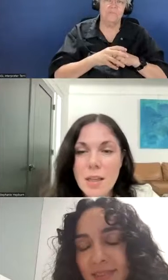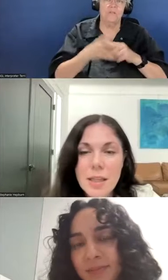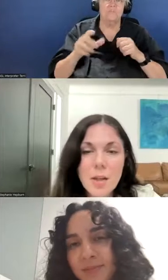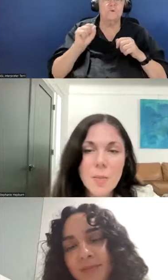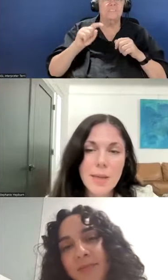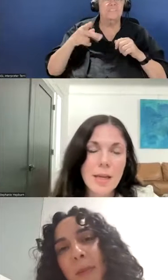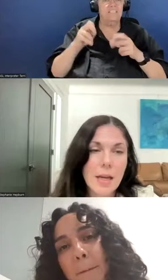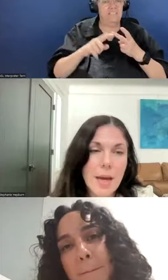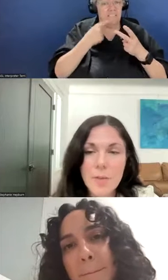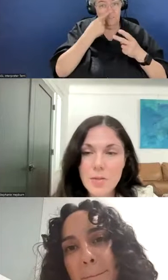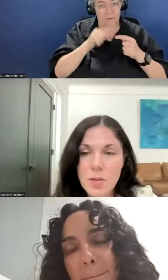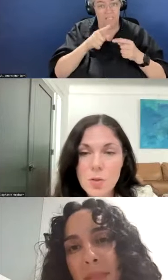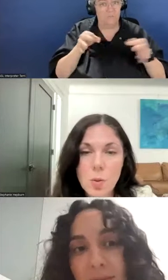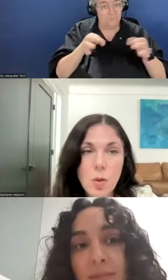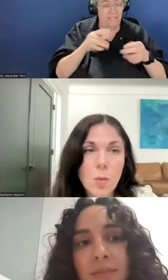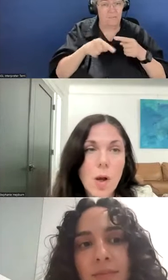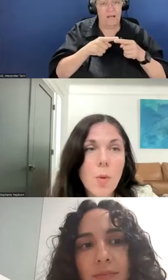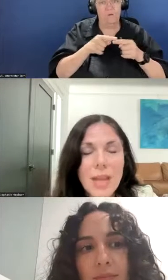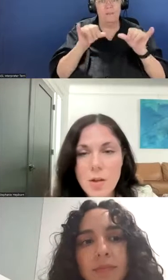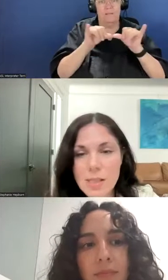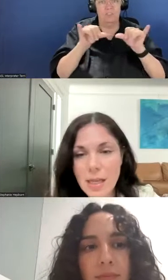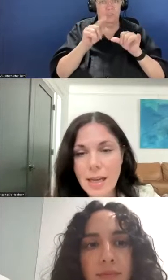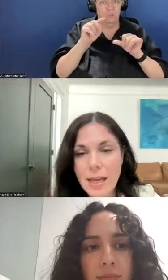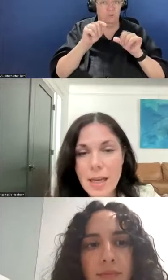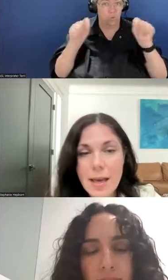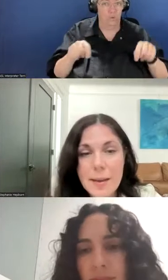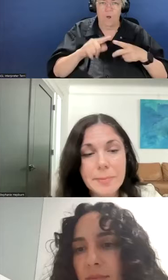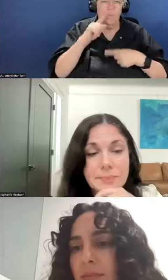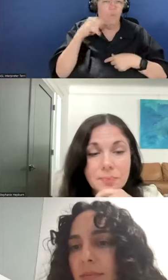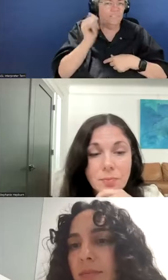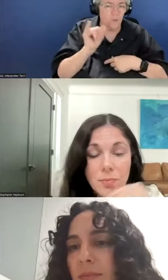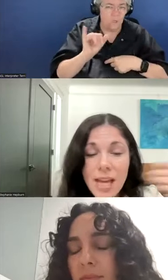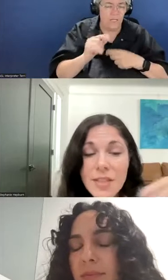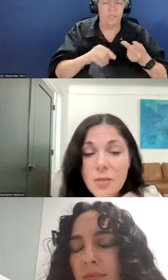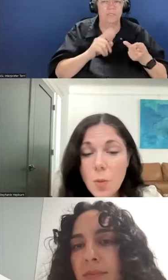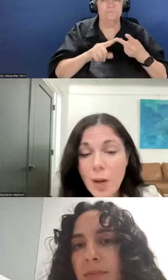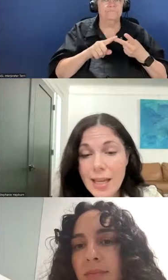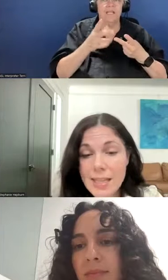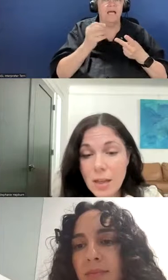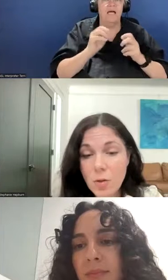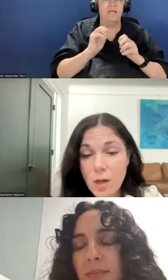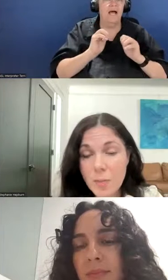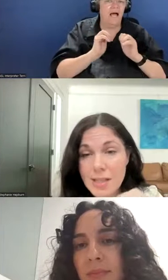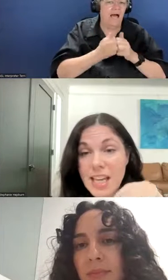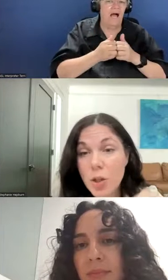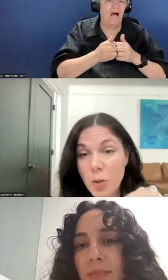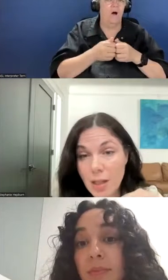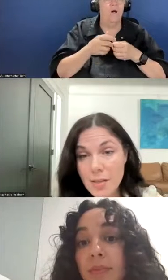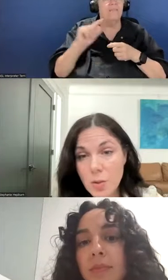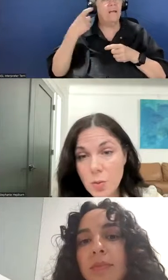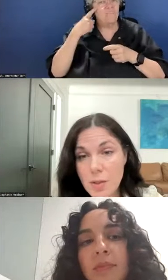could talk a little bit about the metrics tool, what that looks like, and the different ways that local governments